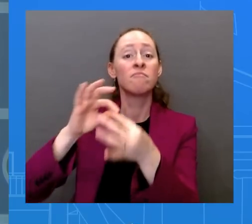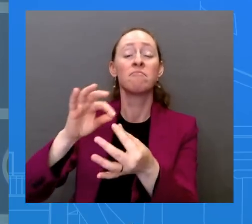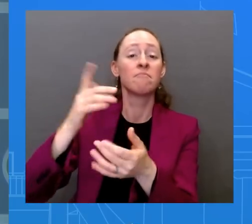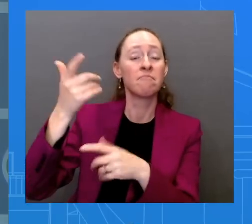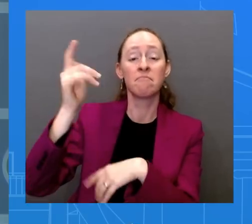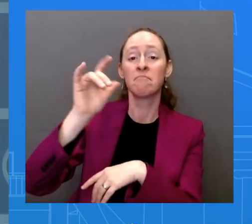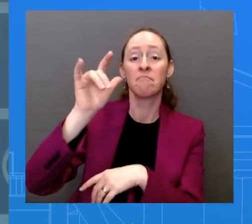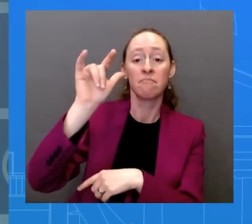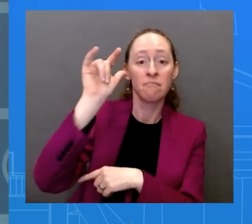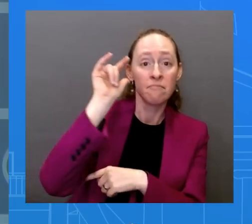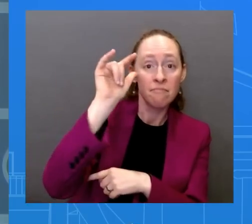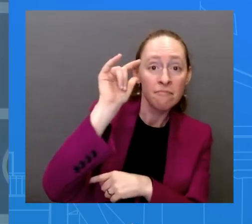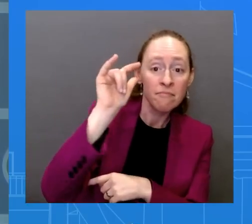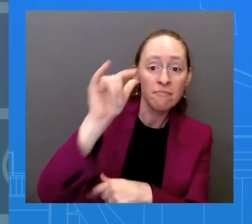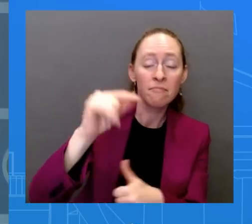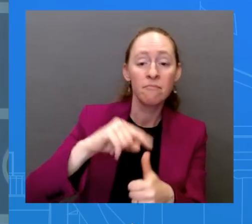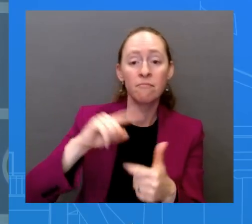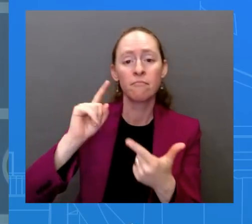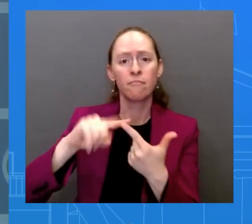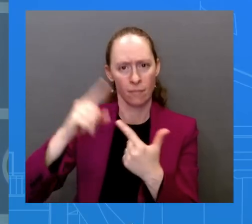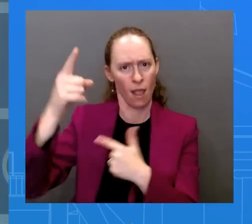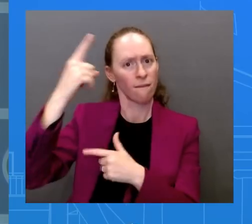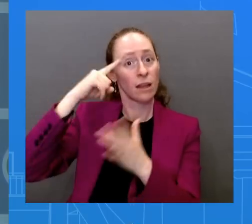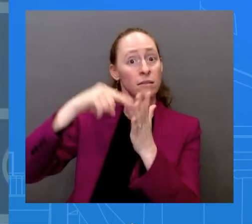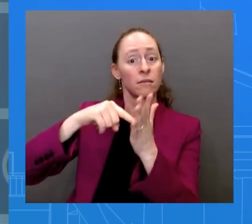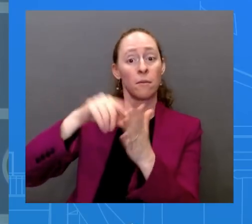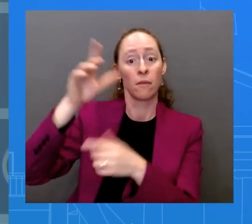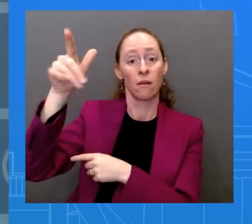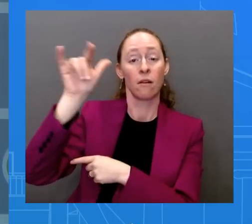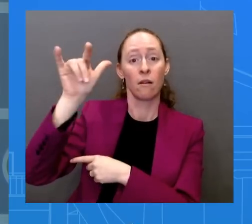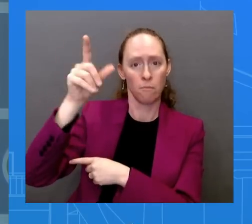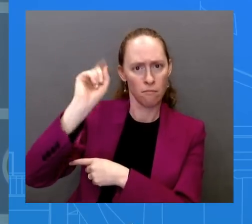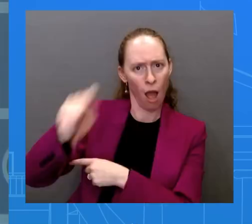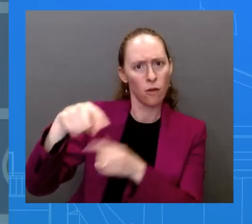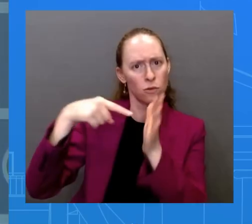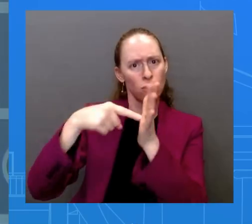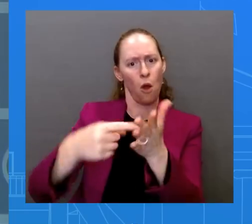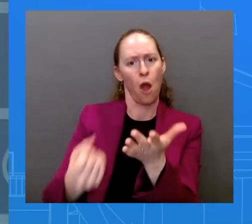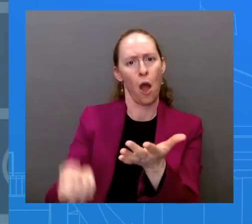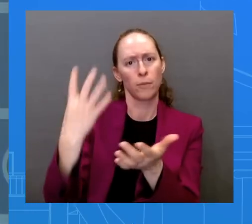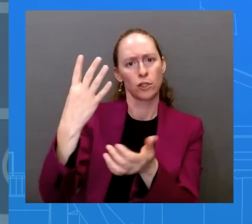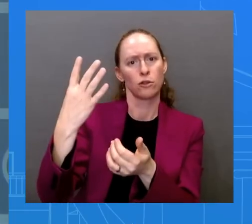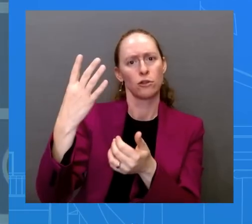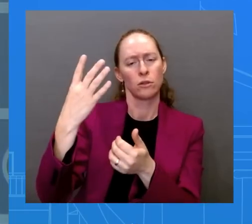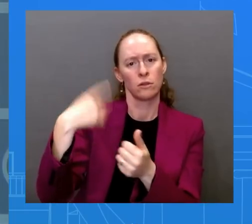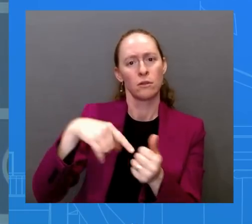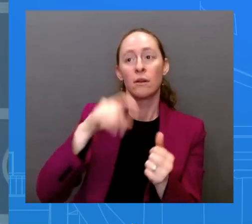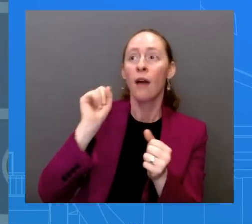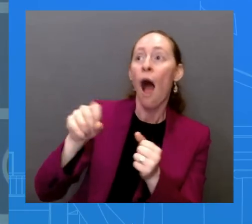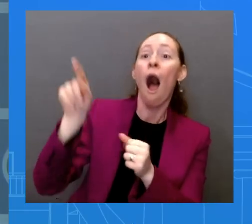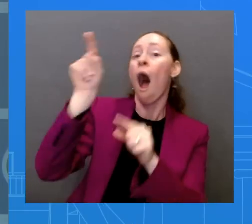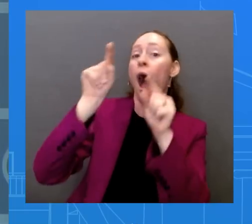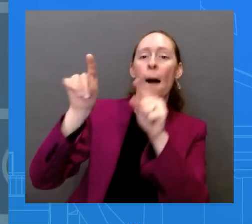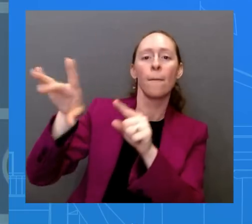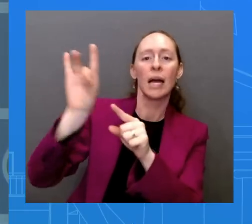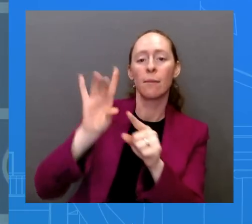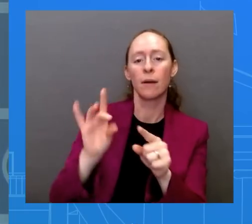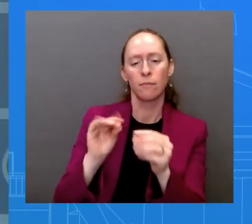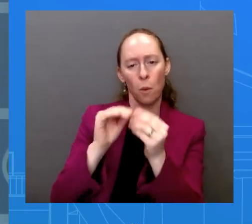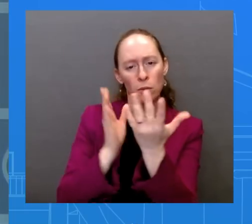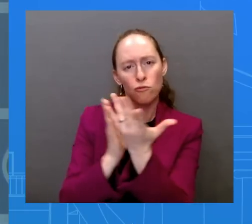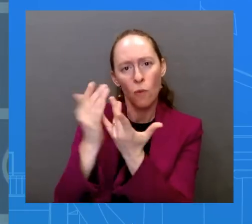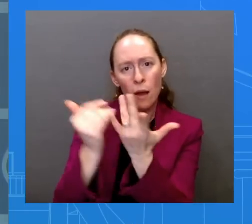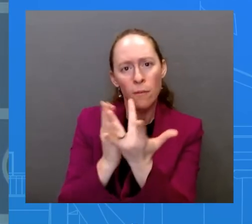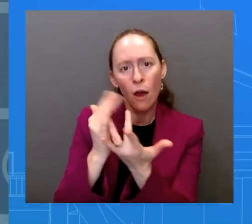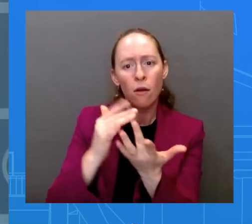importantly, save money for American families. Add-on fees hit the most vulnerable Americans the hardest. The President will highlight